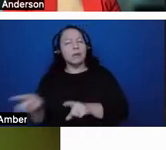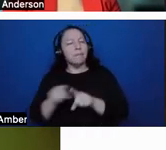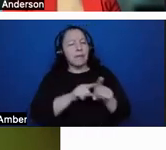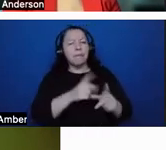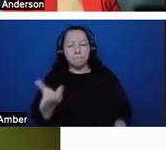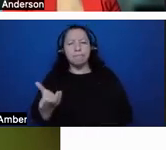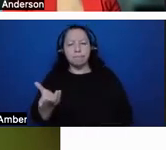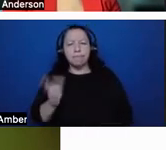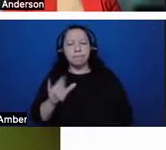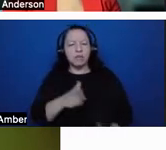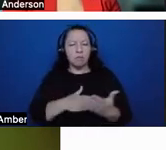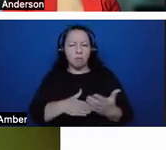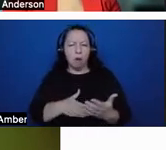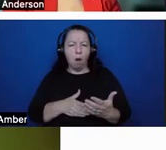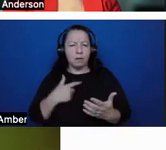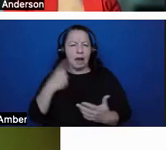part. Yeah.